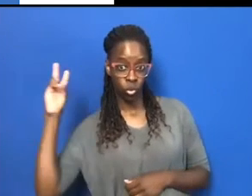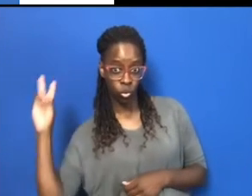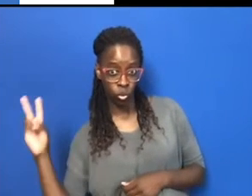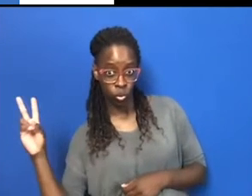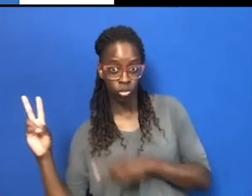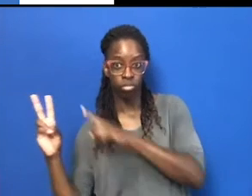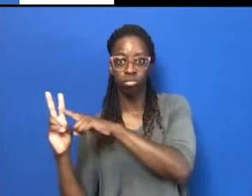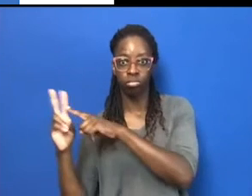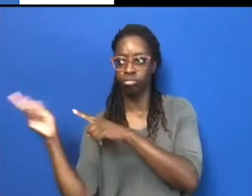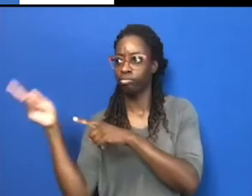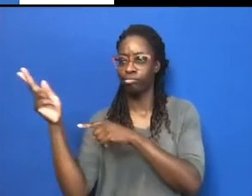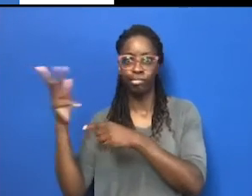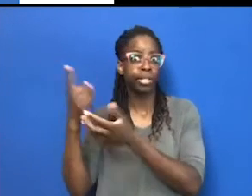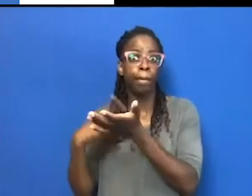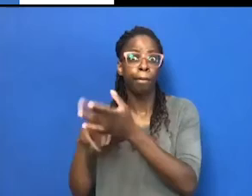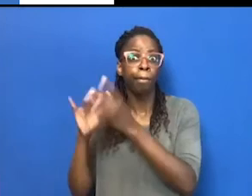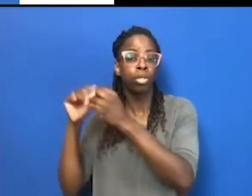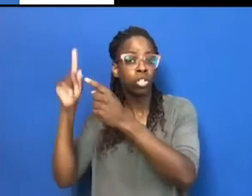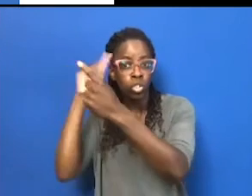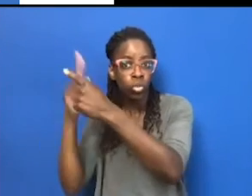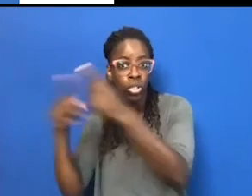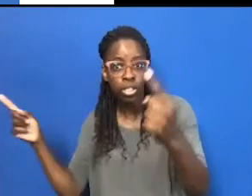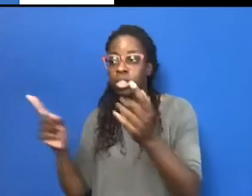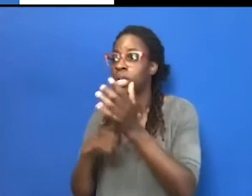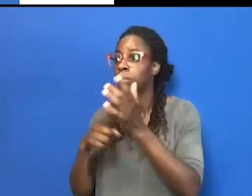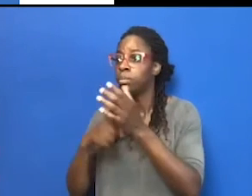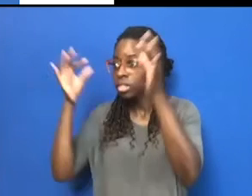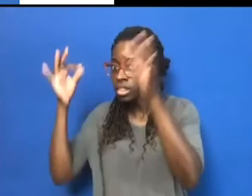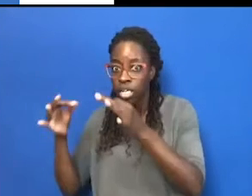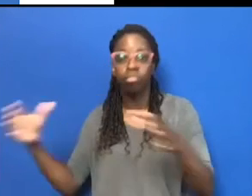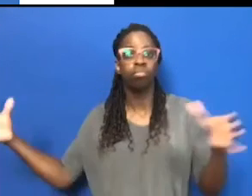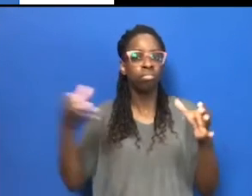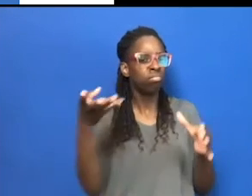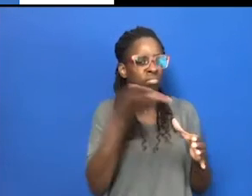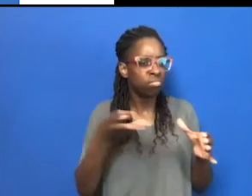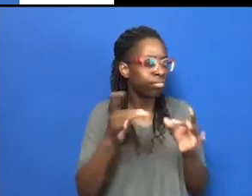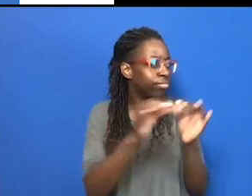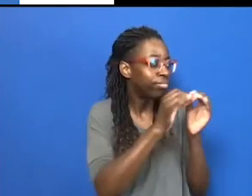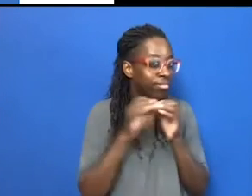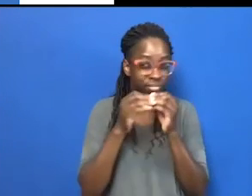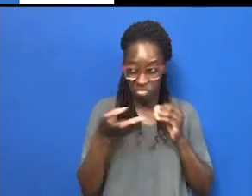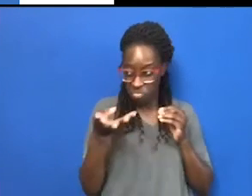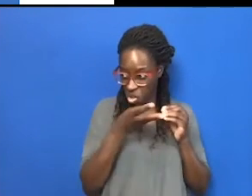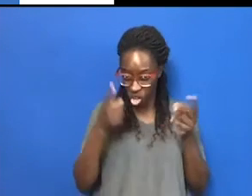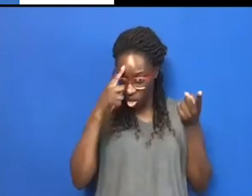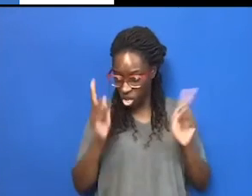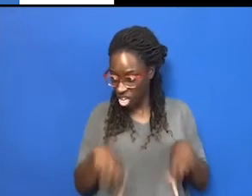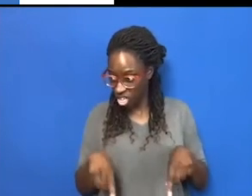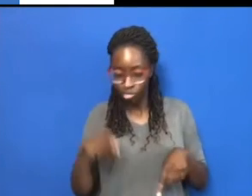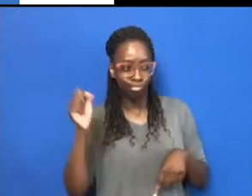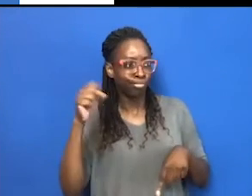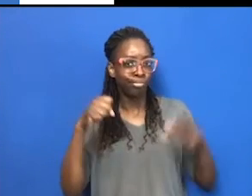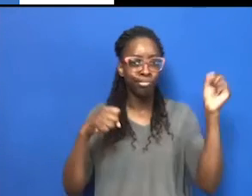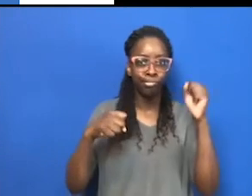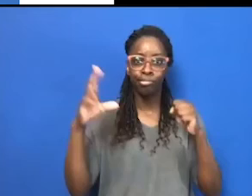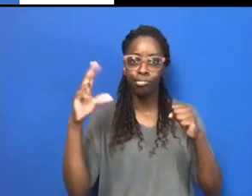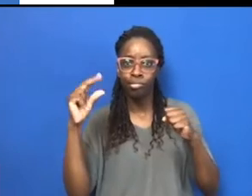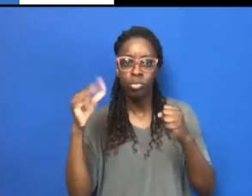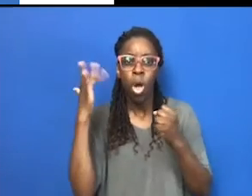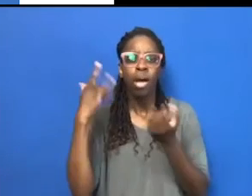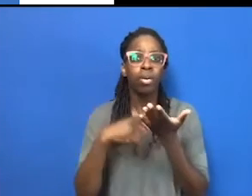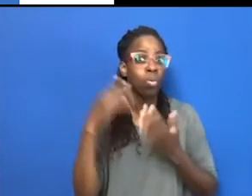to the full group and reach a consensus. And we use this approach, this consensus coding, because it capitalizes on the benefits